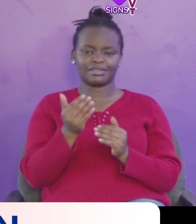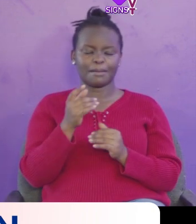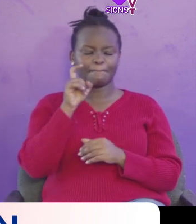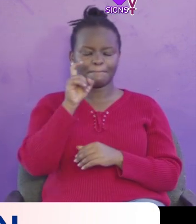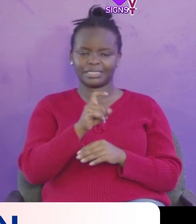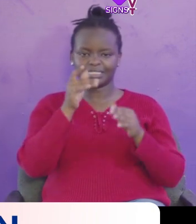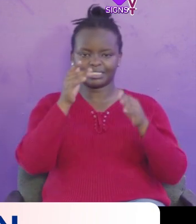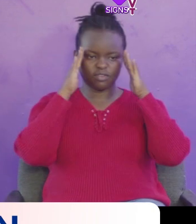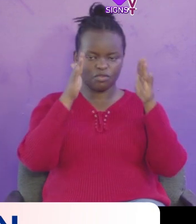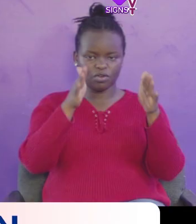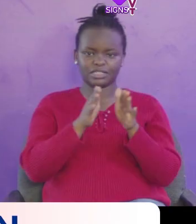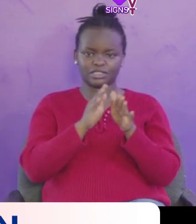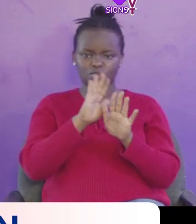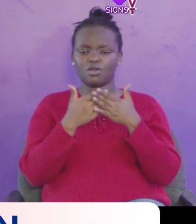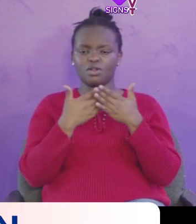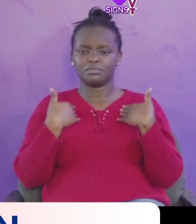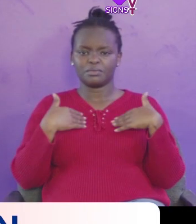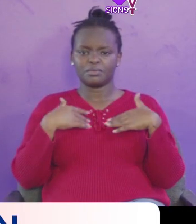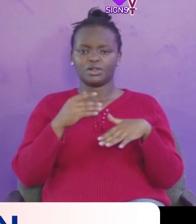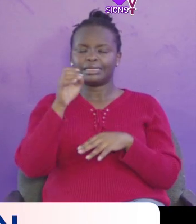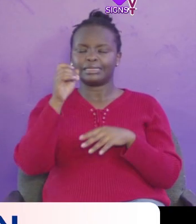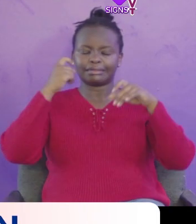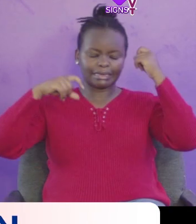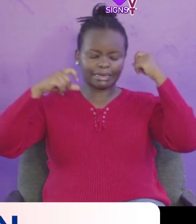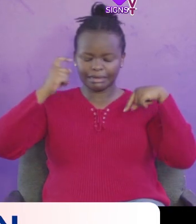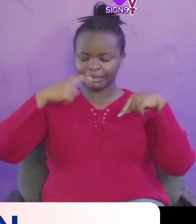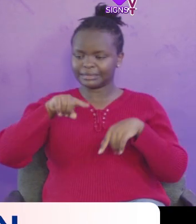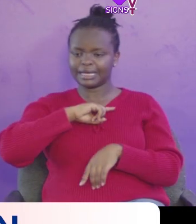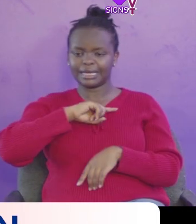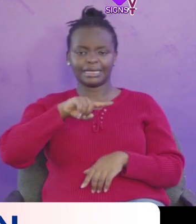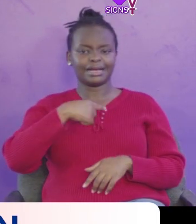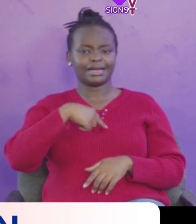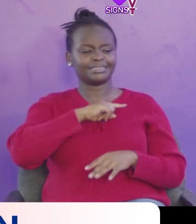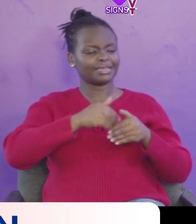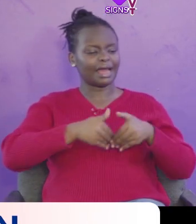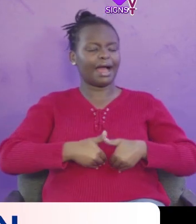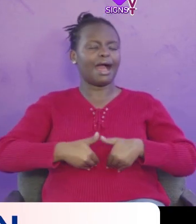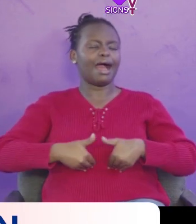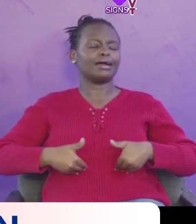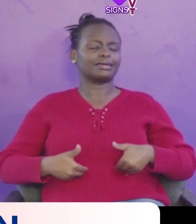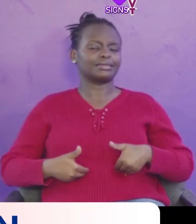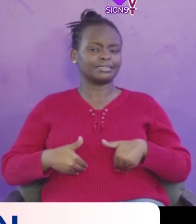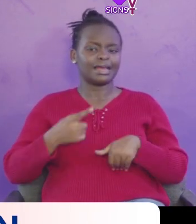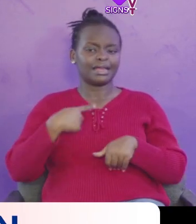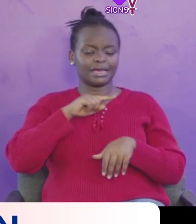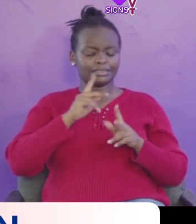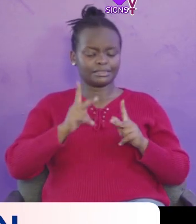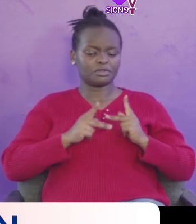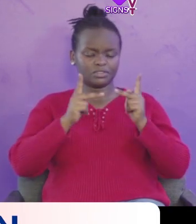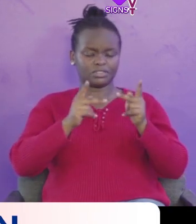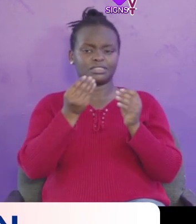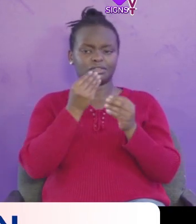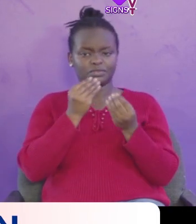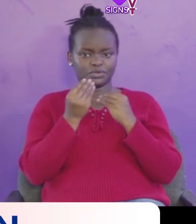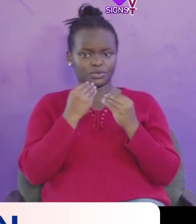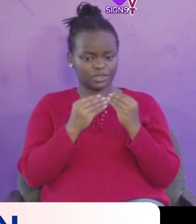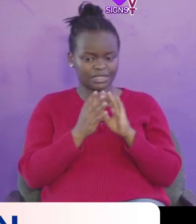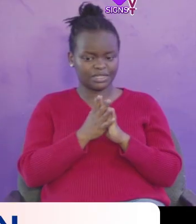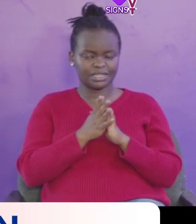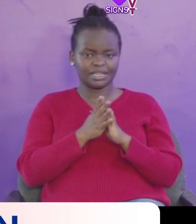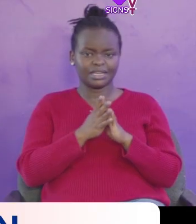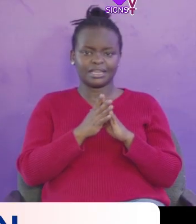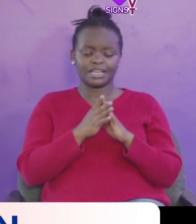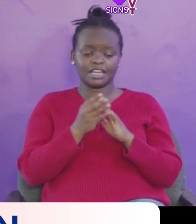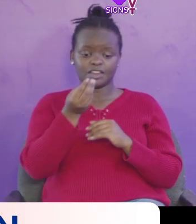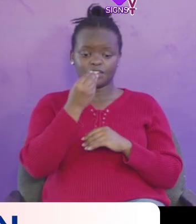should not be crying that we are hungry, and yet we are producing the food, and the foods we are producing, they are being